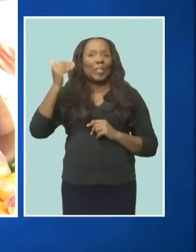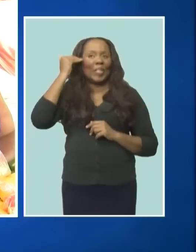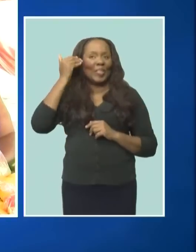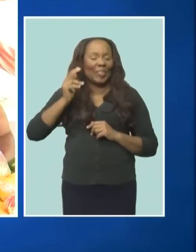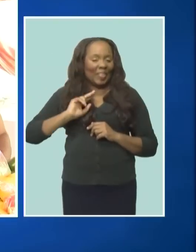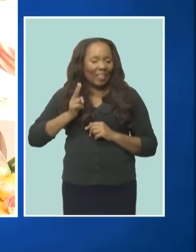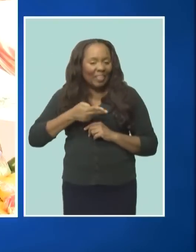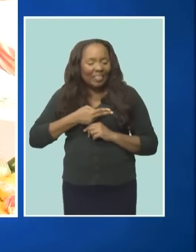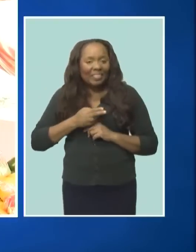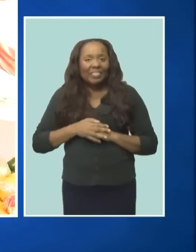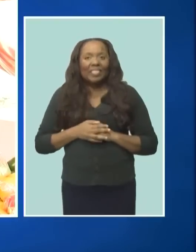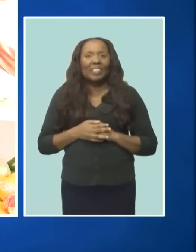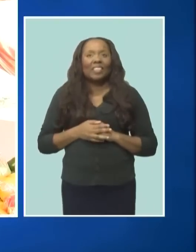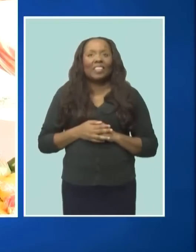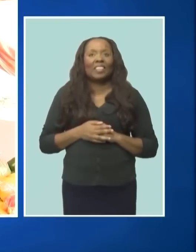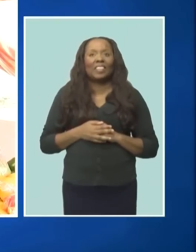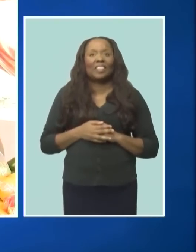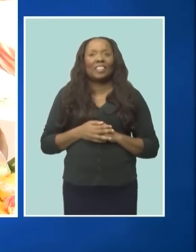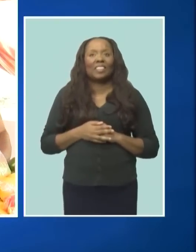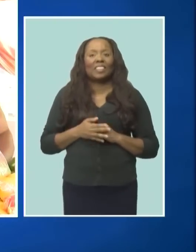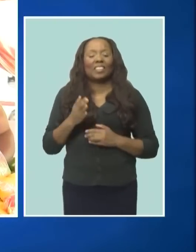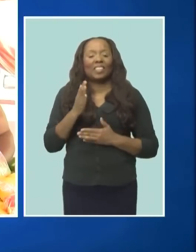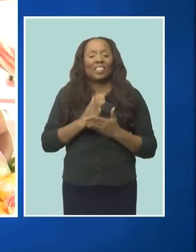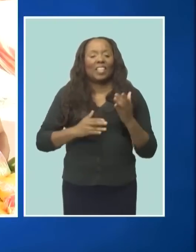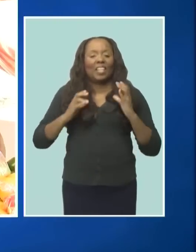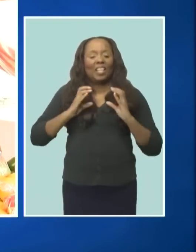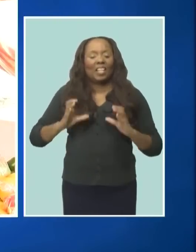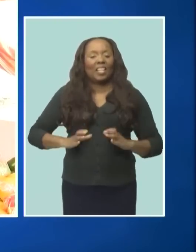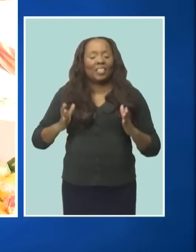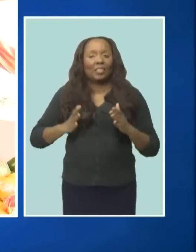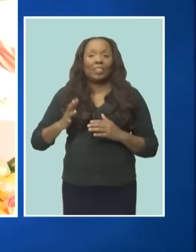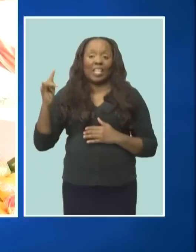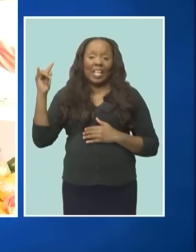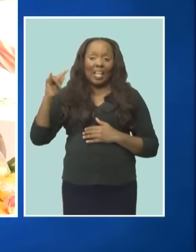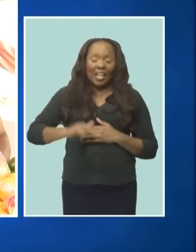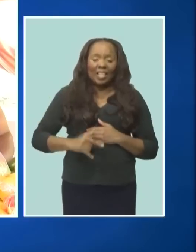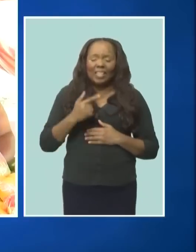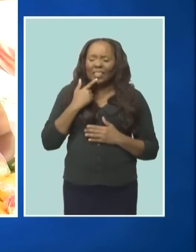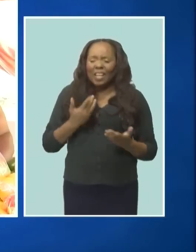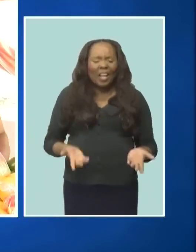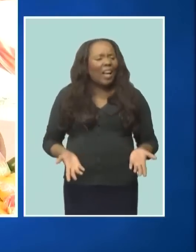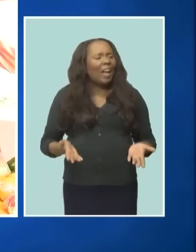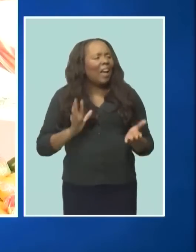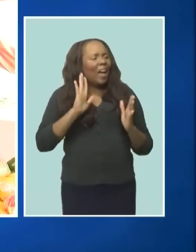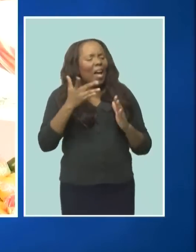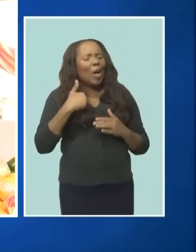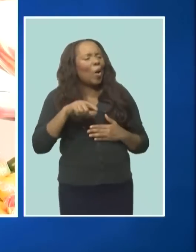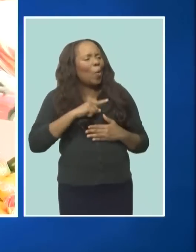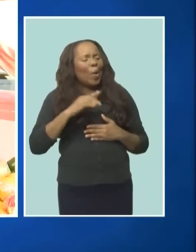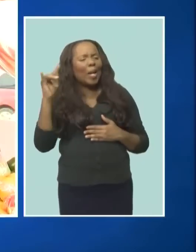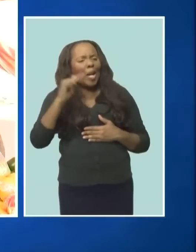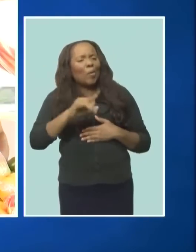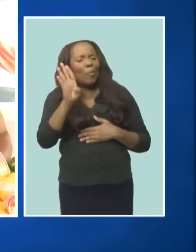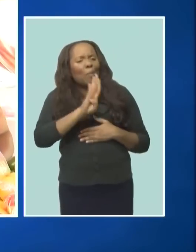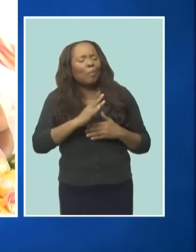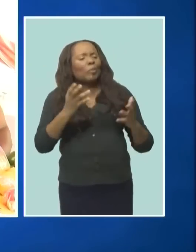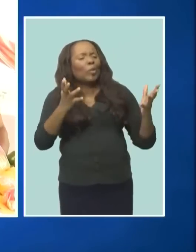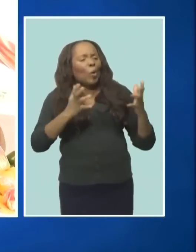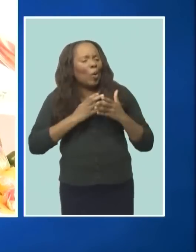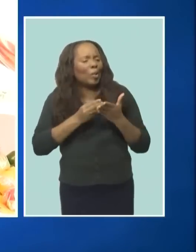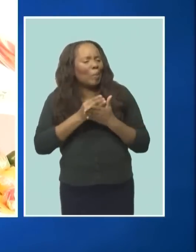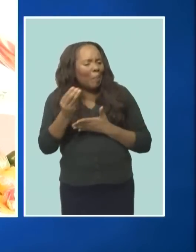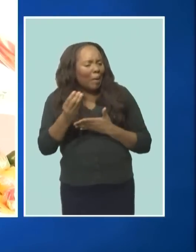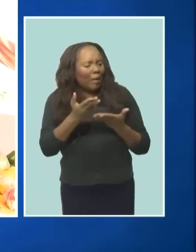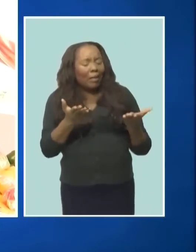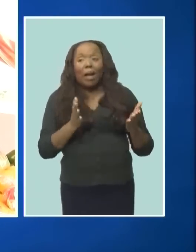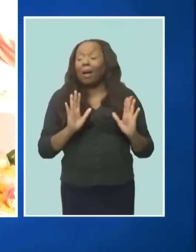We have customers that fly in that will just call, oh, Charlotte, Cheyenne, we're on our way and we would like XYZ.